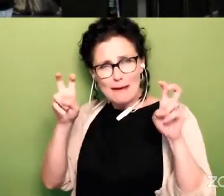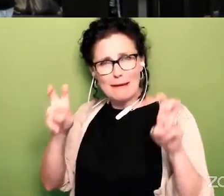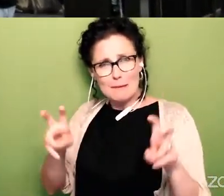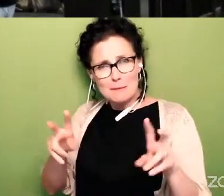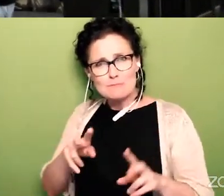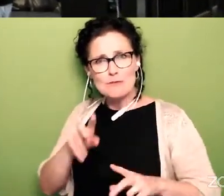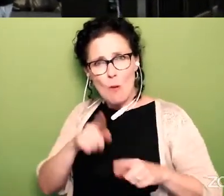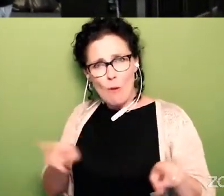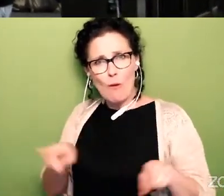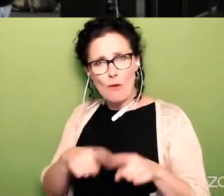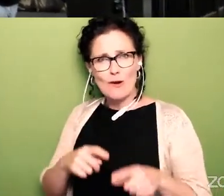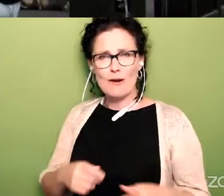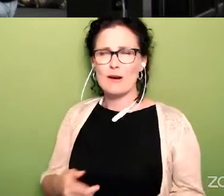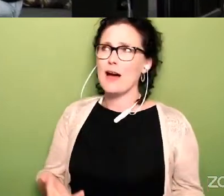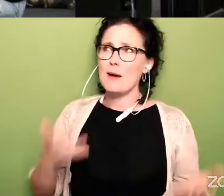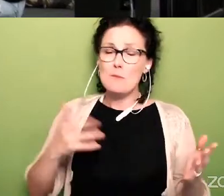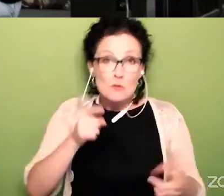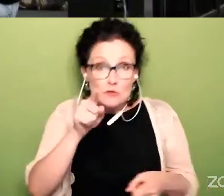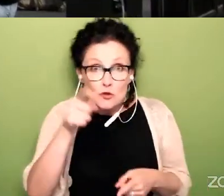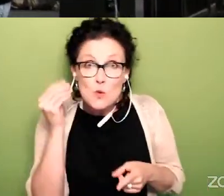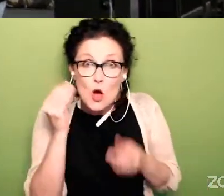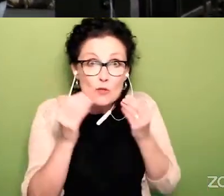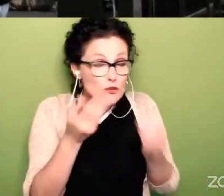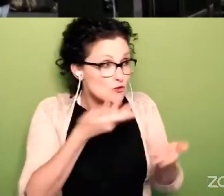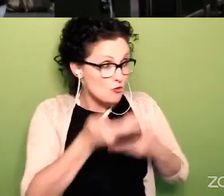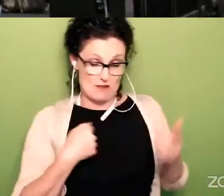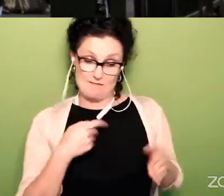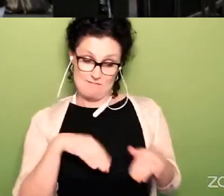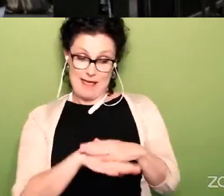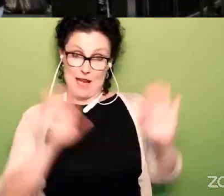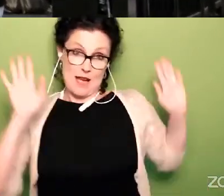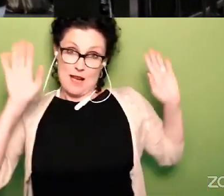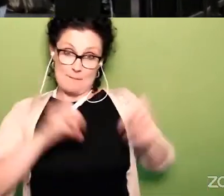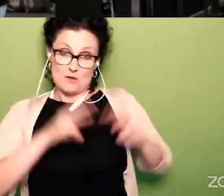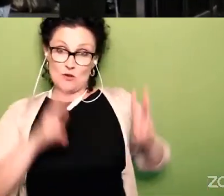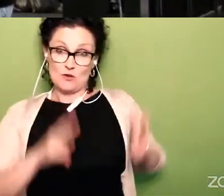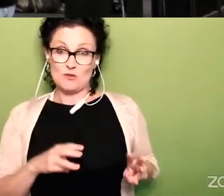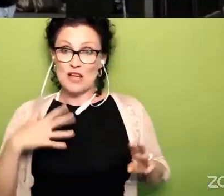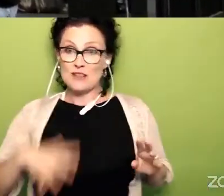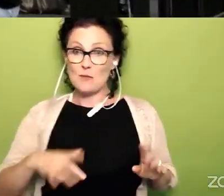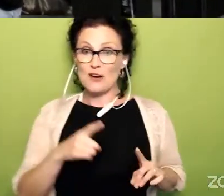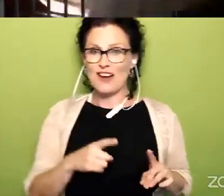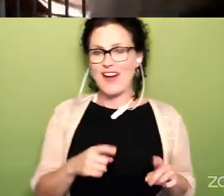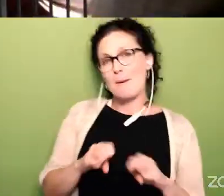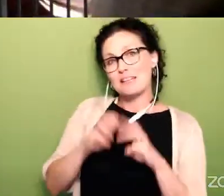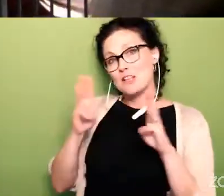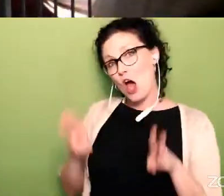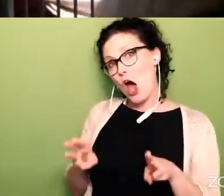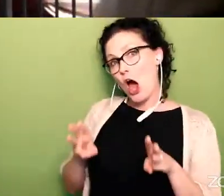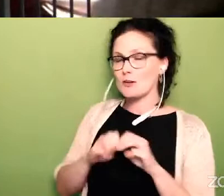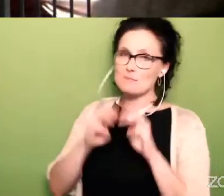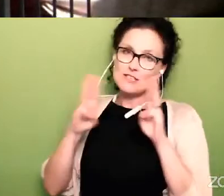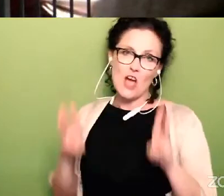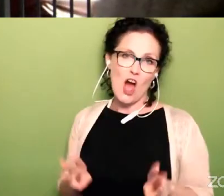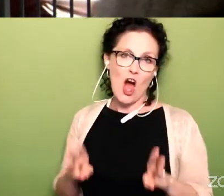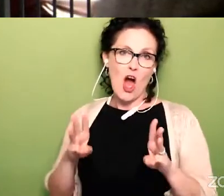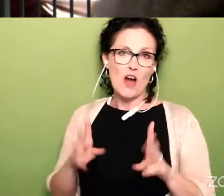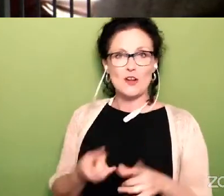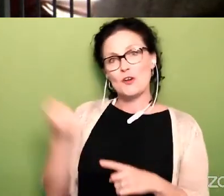Fried Chicken and pizza. I don't want to go. Maymuna, let's just go. It's dry there and we'll all be together. Well, this is for my hair. Let's go.